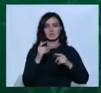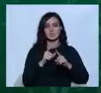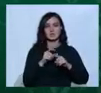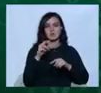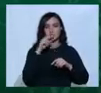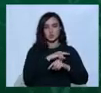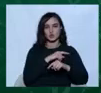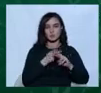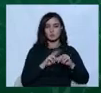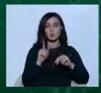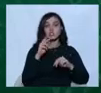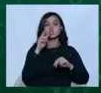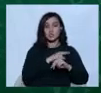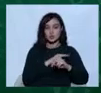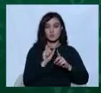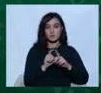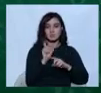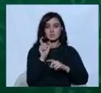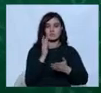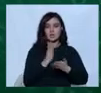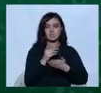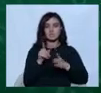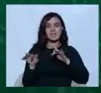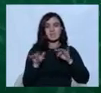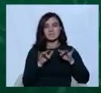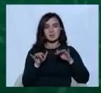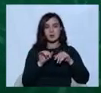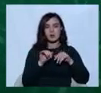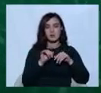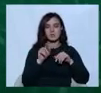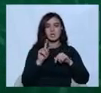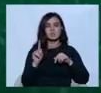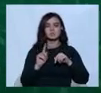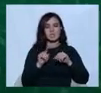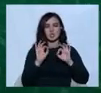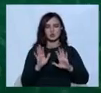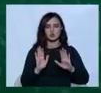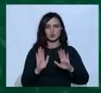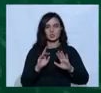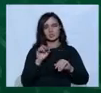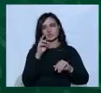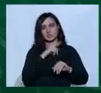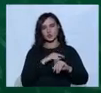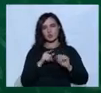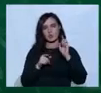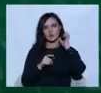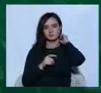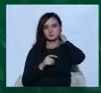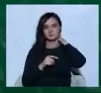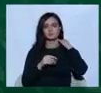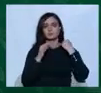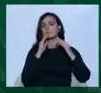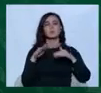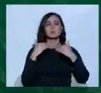whose business is loaning or lending money to others, who must then pay the money back